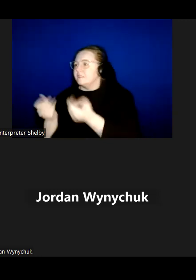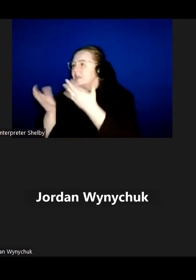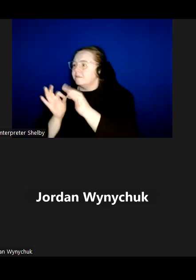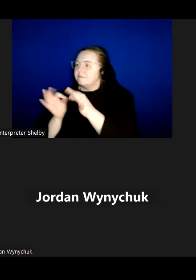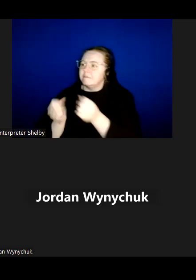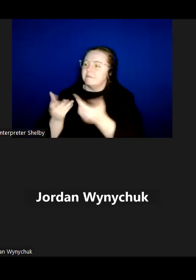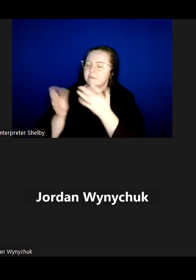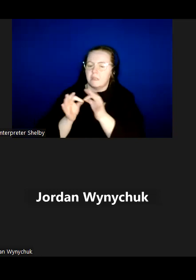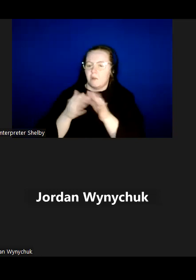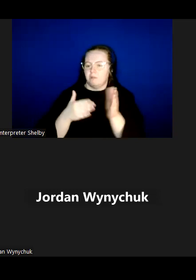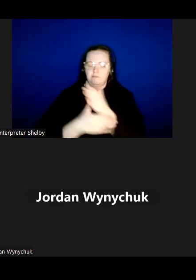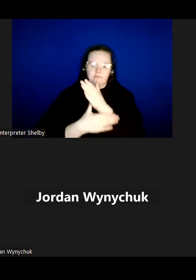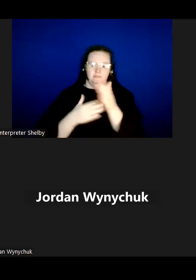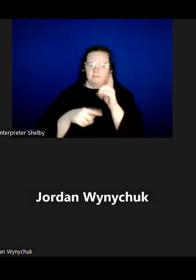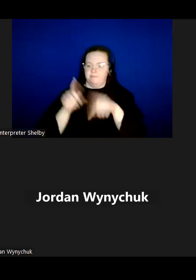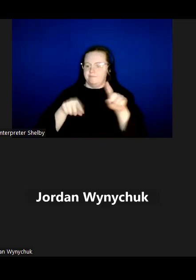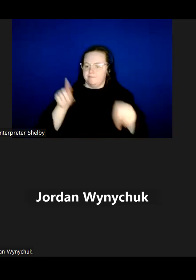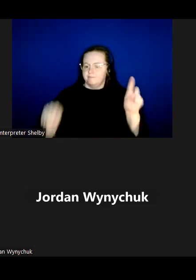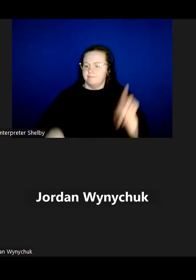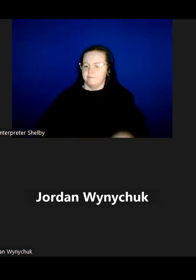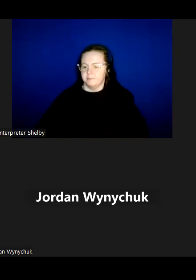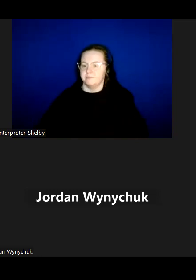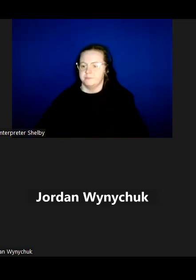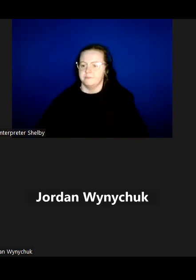it ranges a lot.